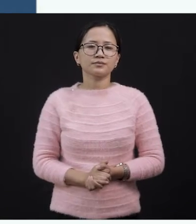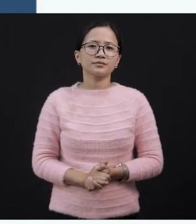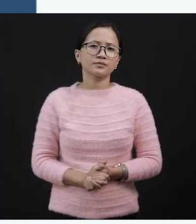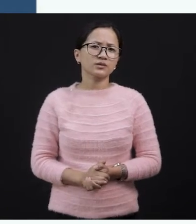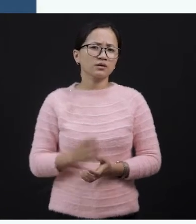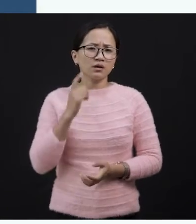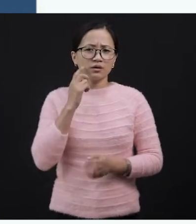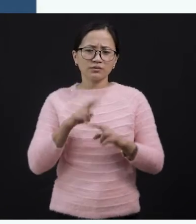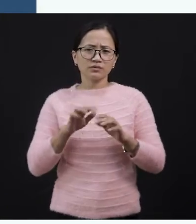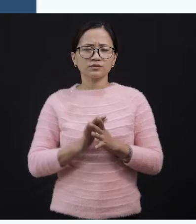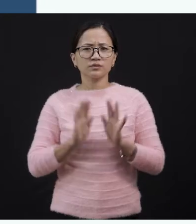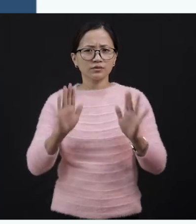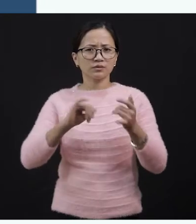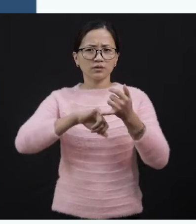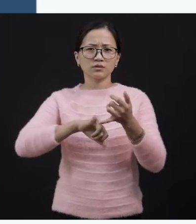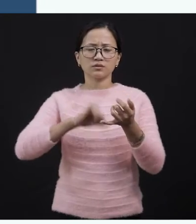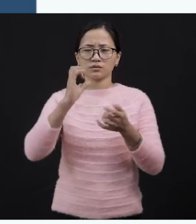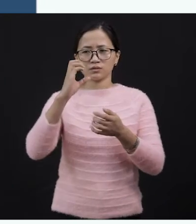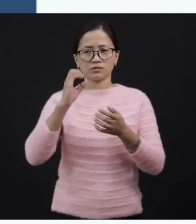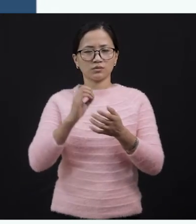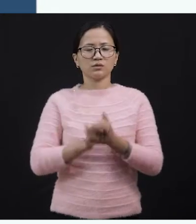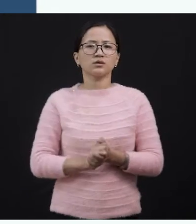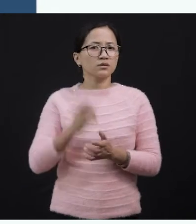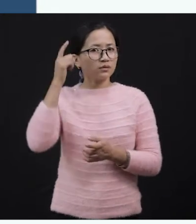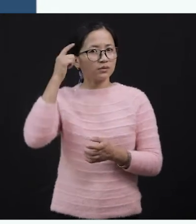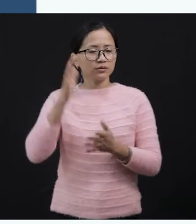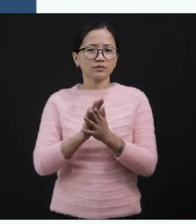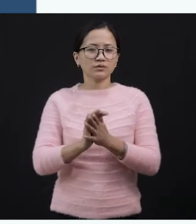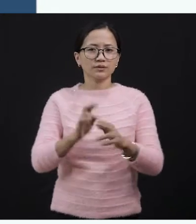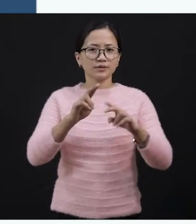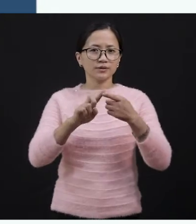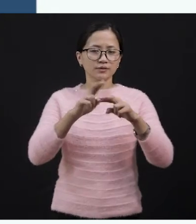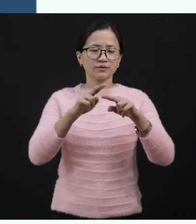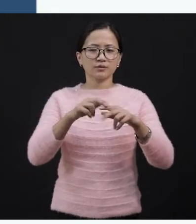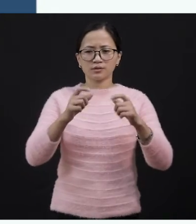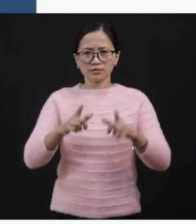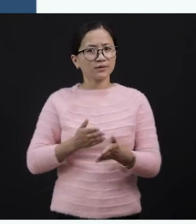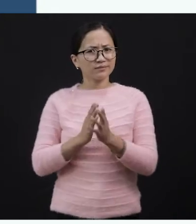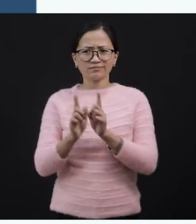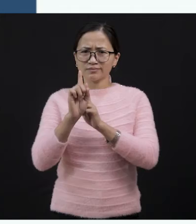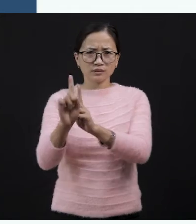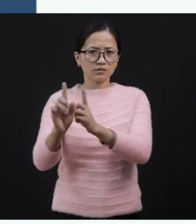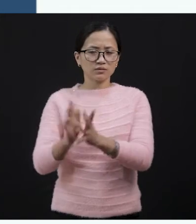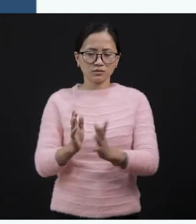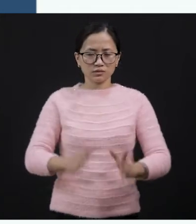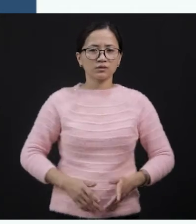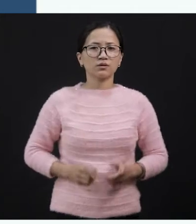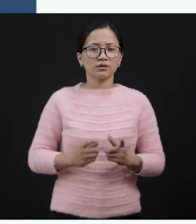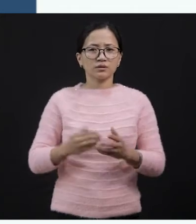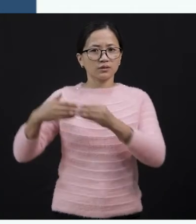Now, if there is a psychological effect on human, that leads to the physical effect, right?